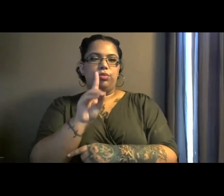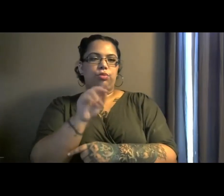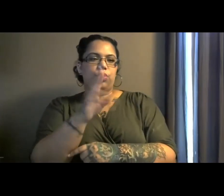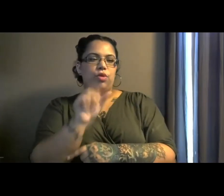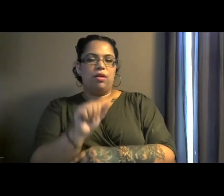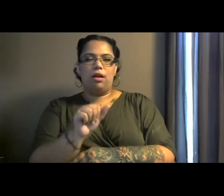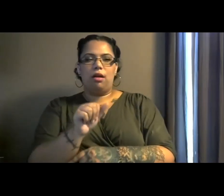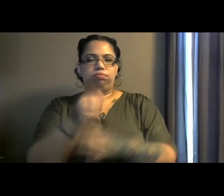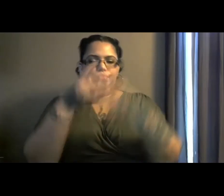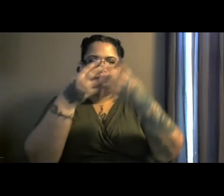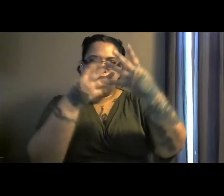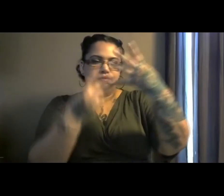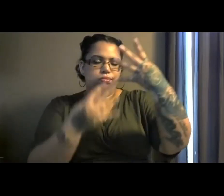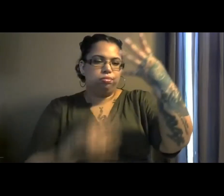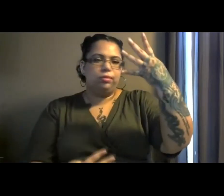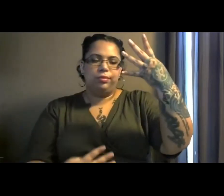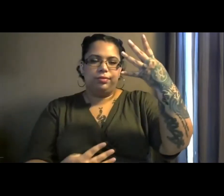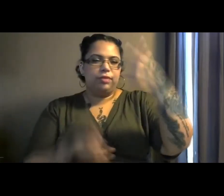many other names.